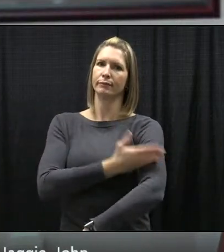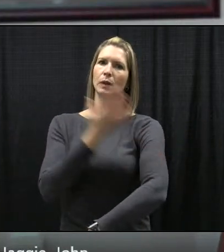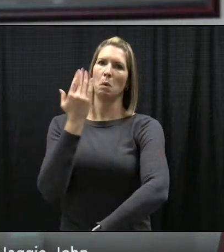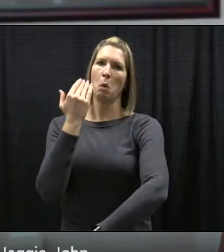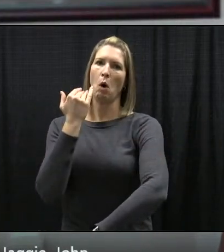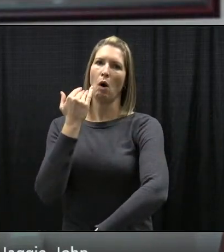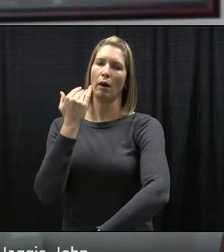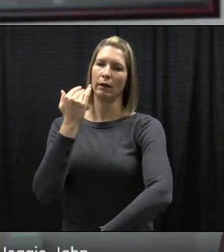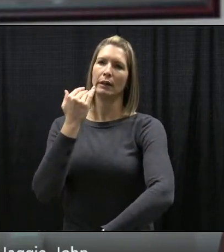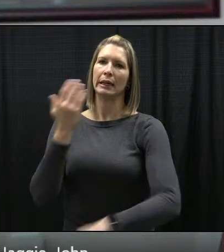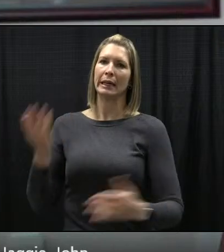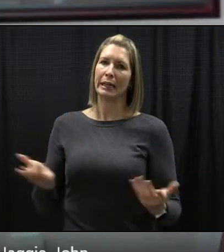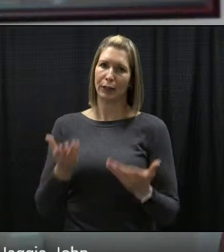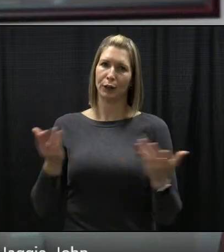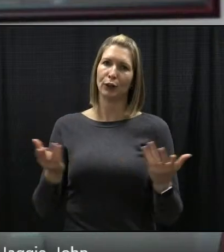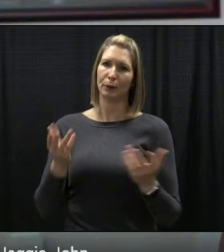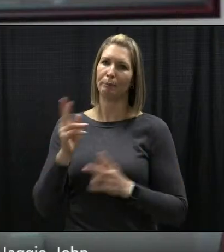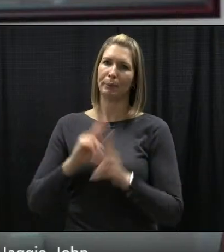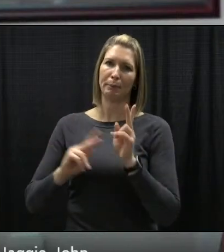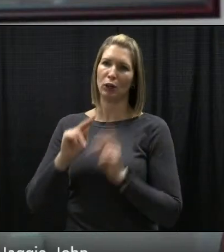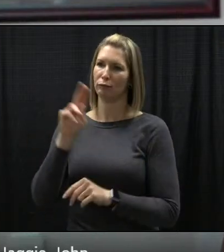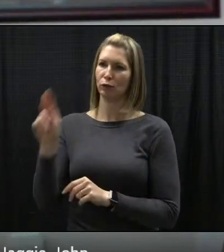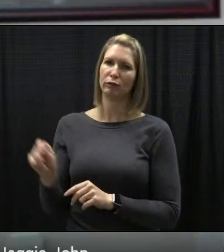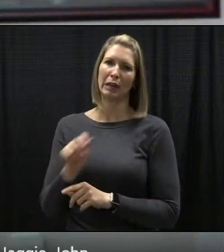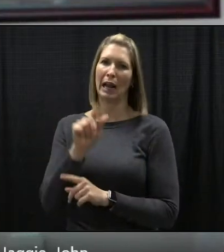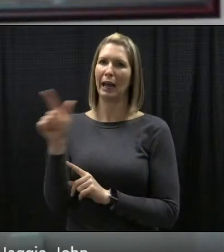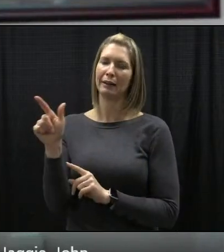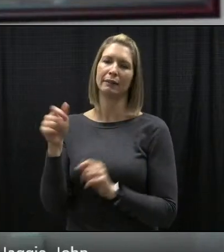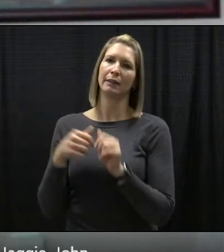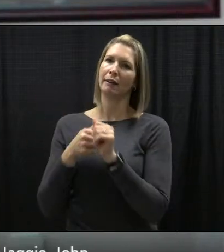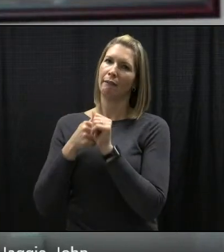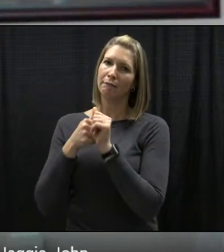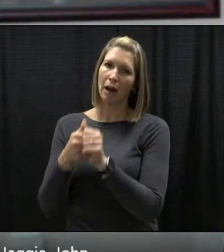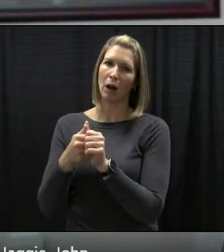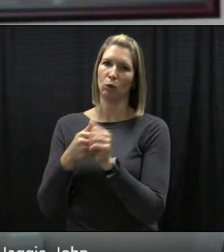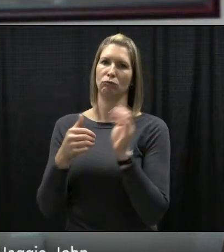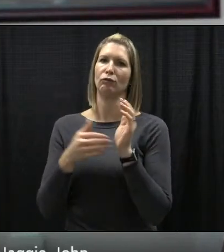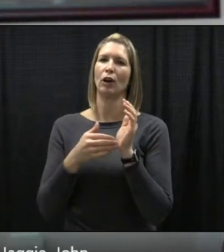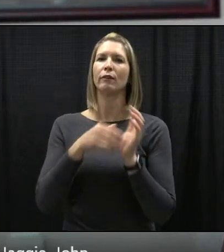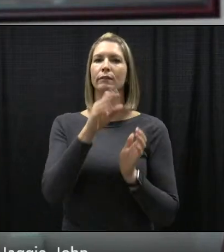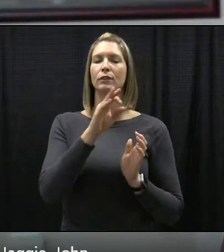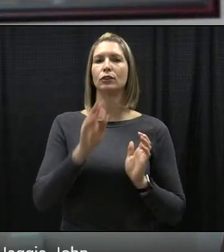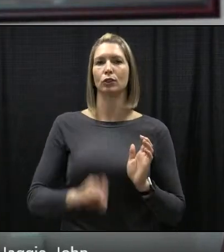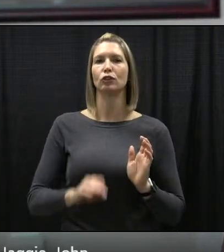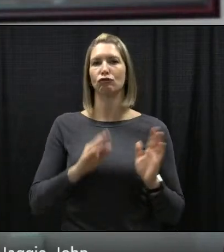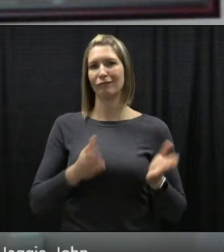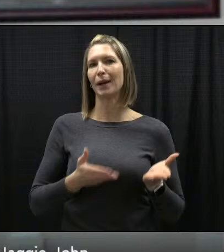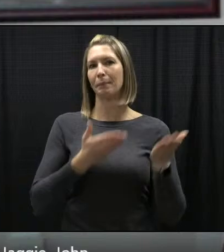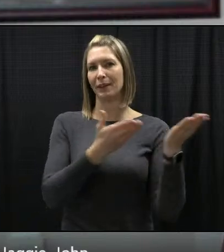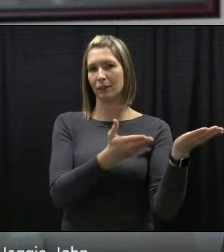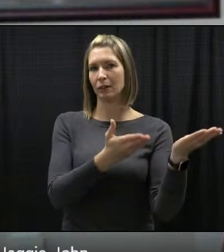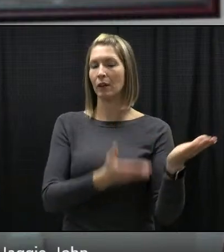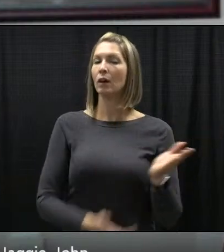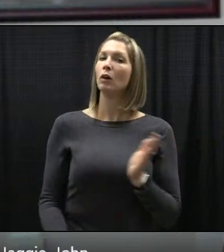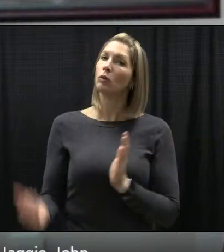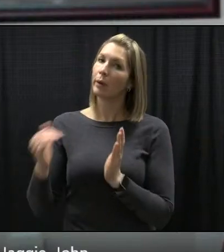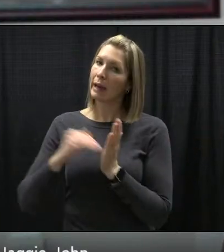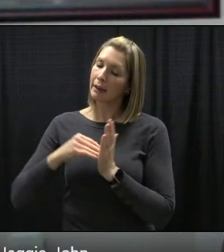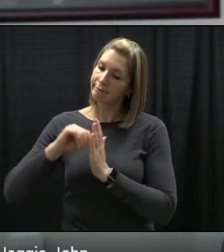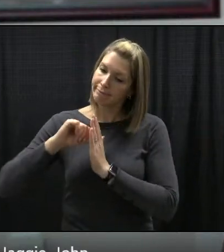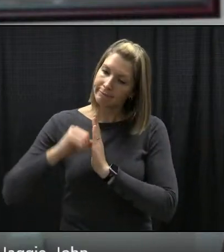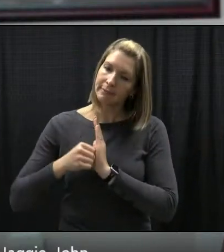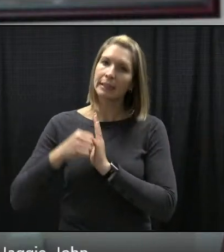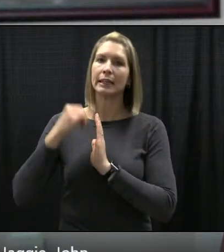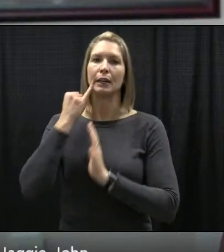Labradorians to Dr. Fitzgerald and her team and their recommendations. So once again, if you haven't got the shot, go get